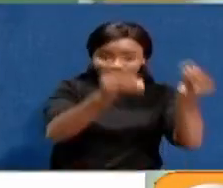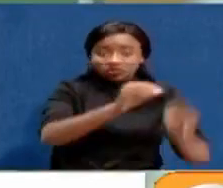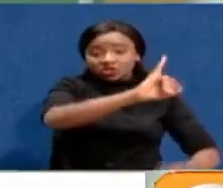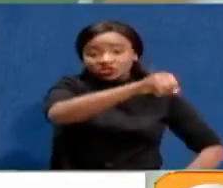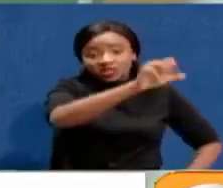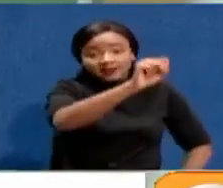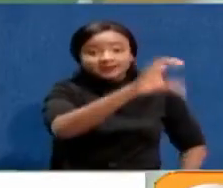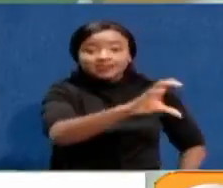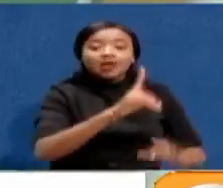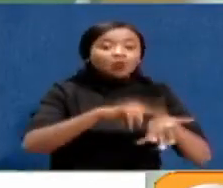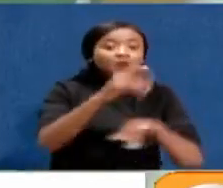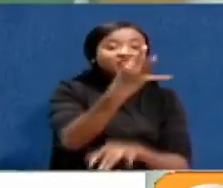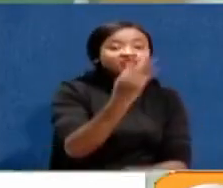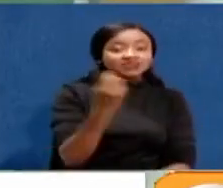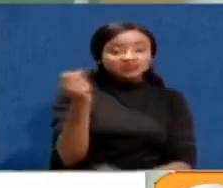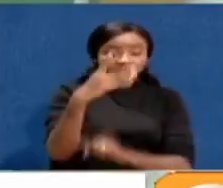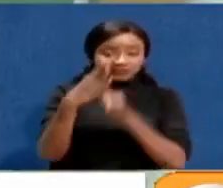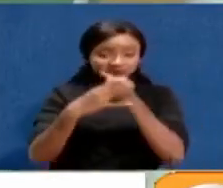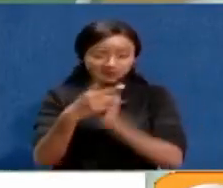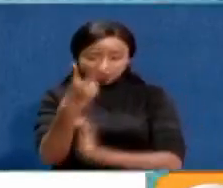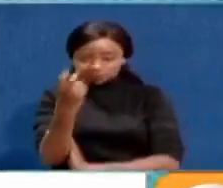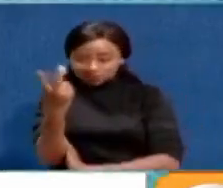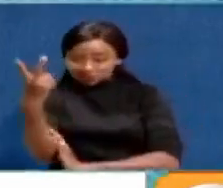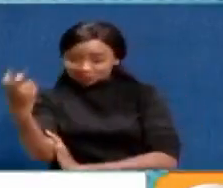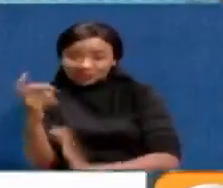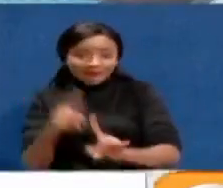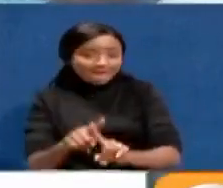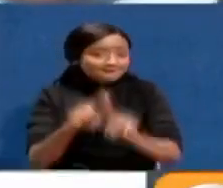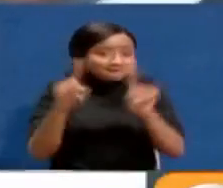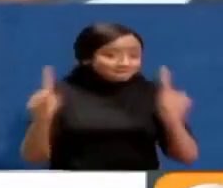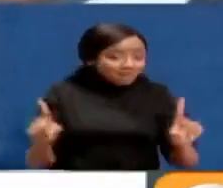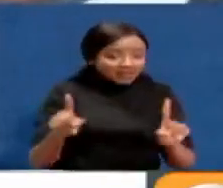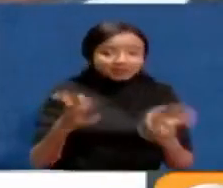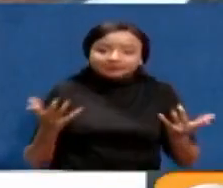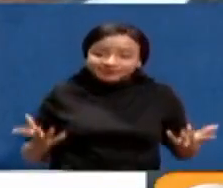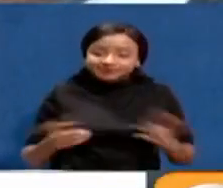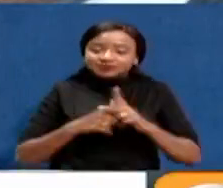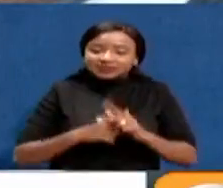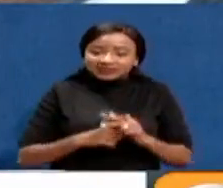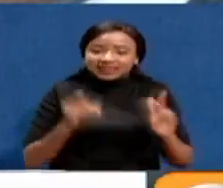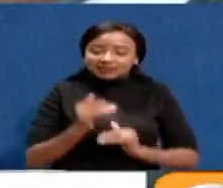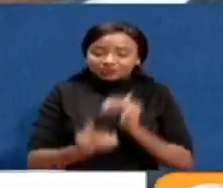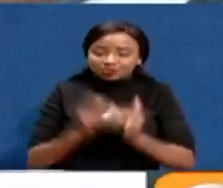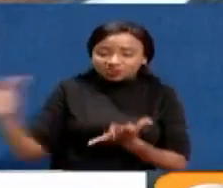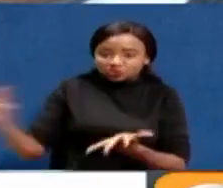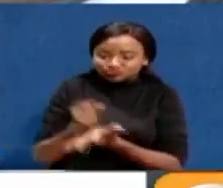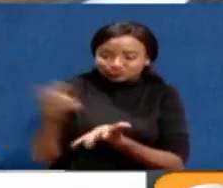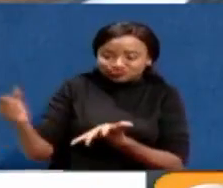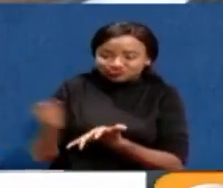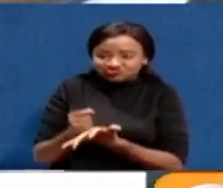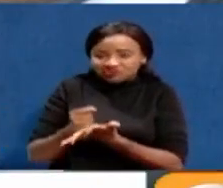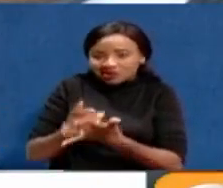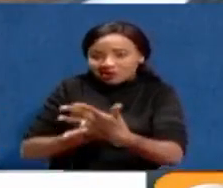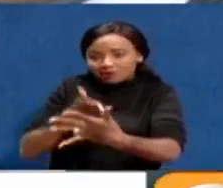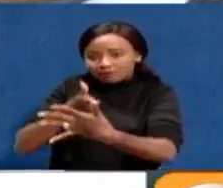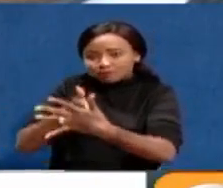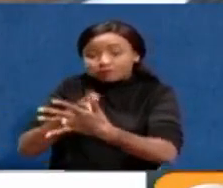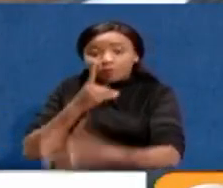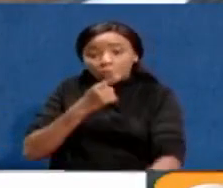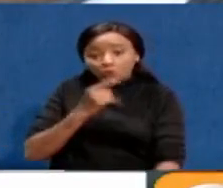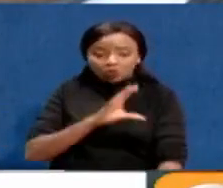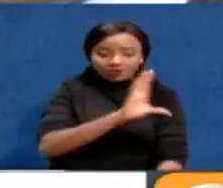Service Commission on the 30th of September 2020, but the commencement of the recruiting process was opposed by the